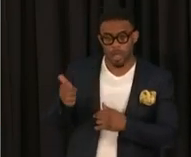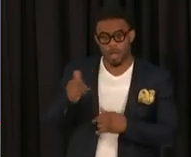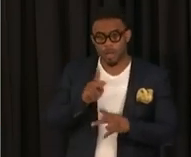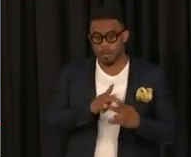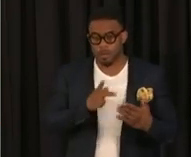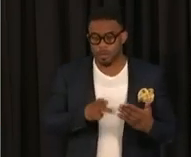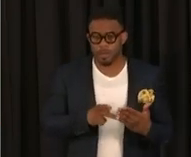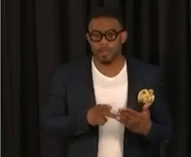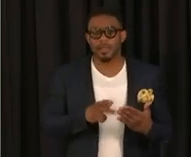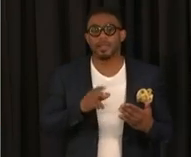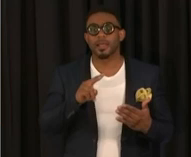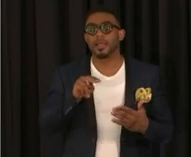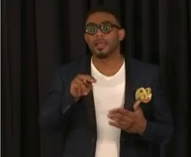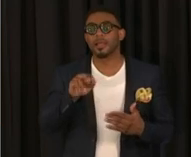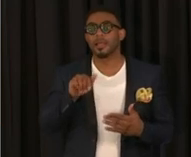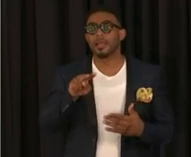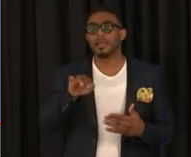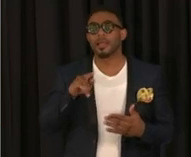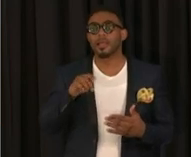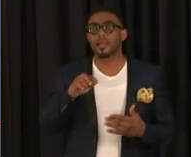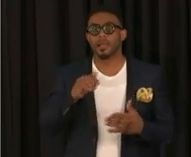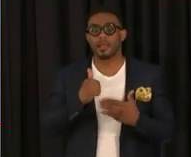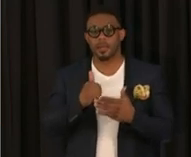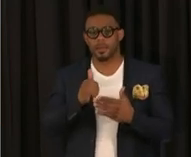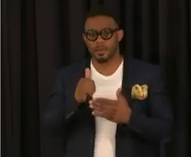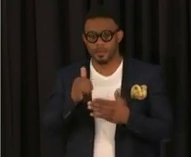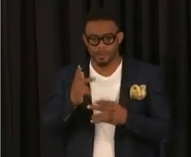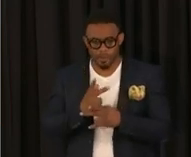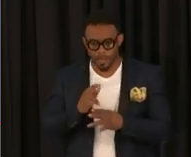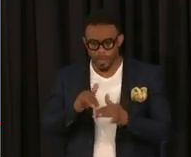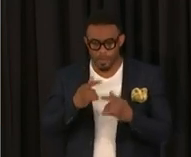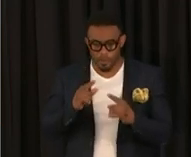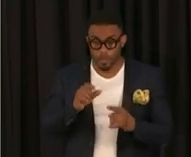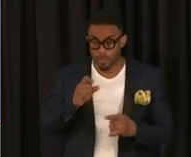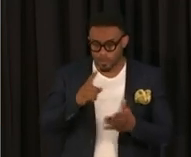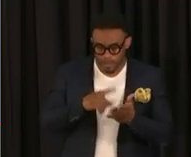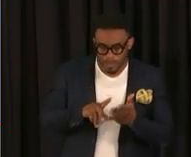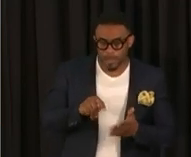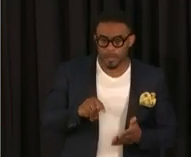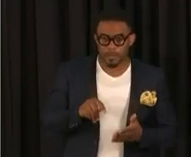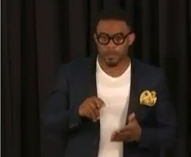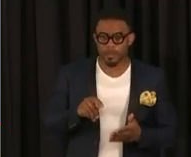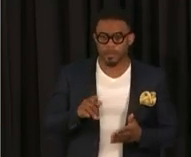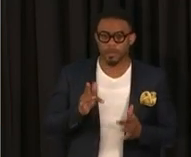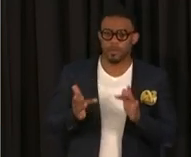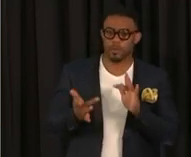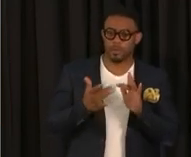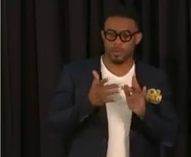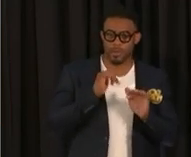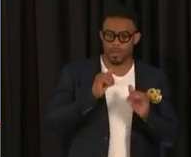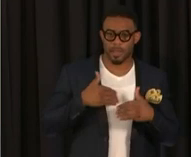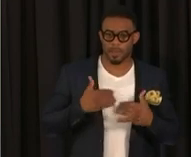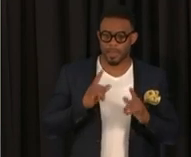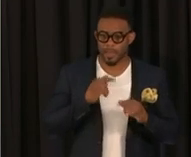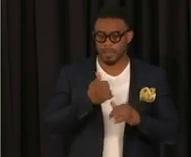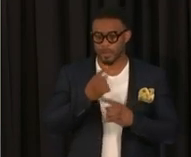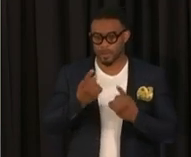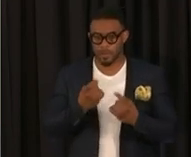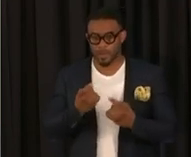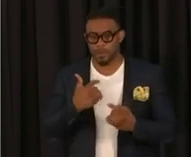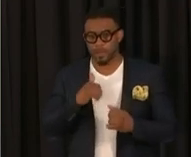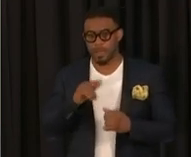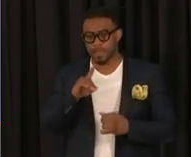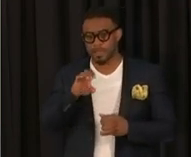and other programs, Navigator is designed to help you figure out that work. So check it out, reach out to us. We're happy to answer any